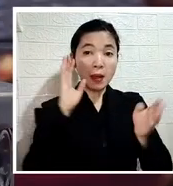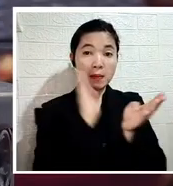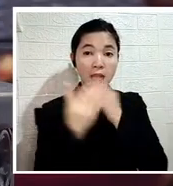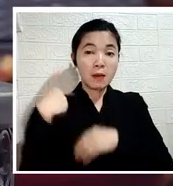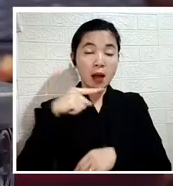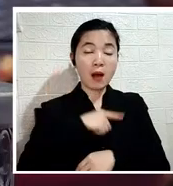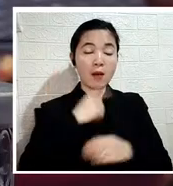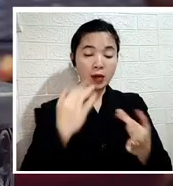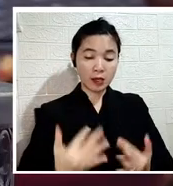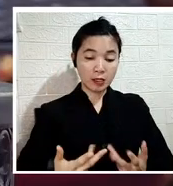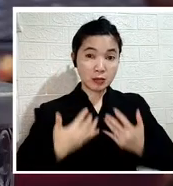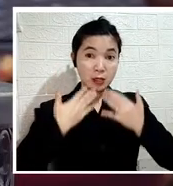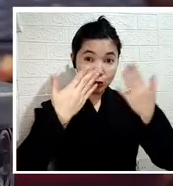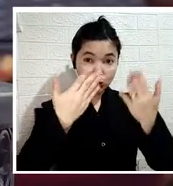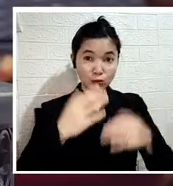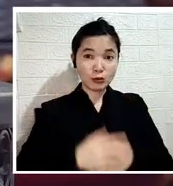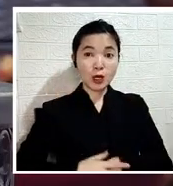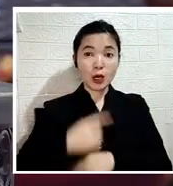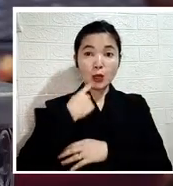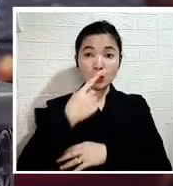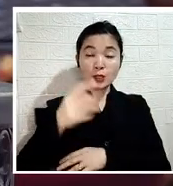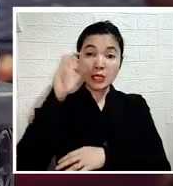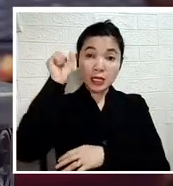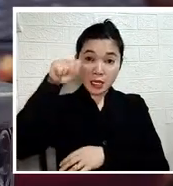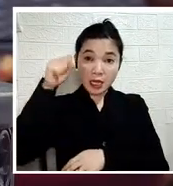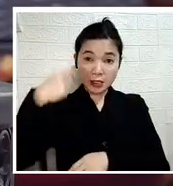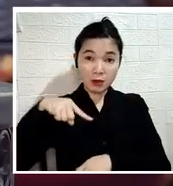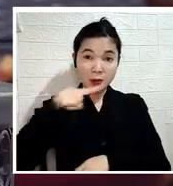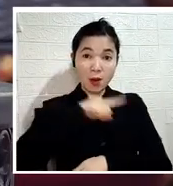with our baptismal vows.